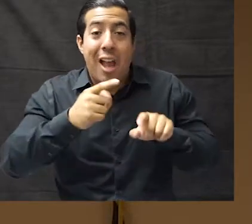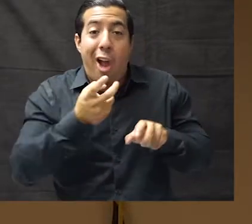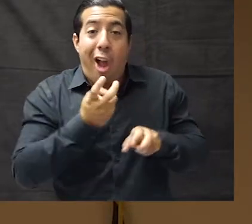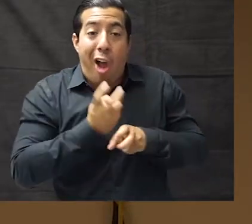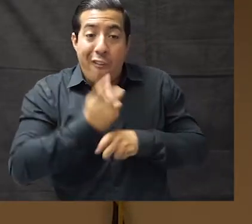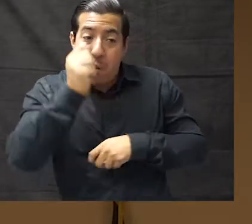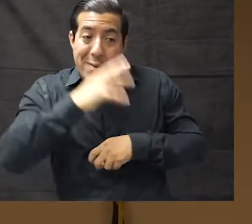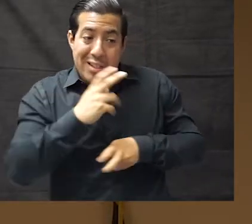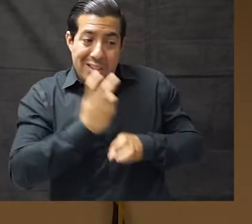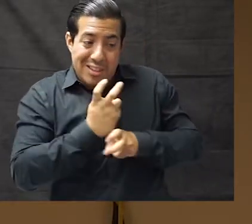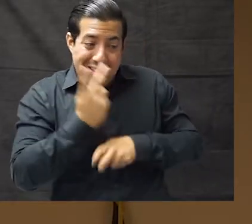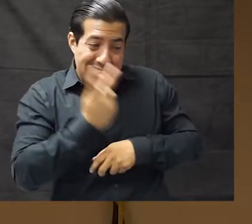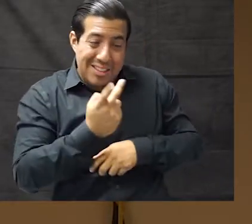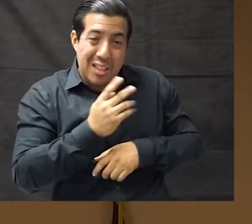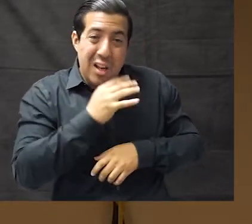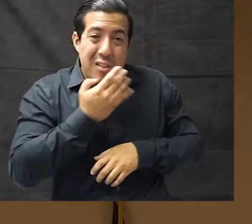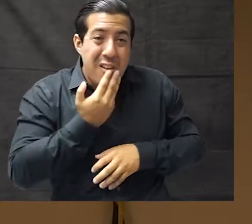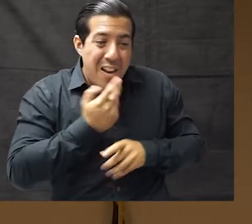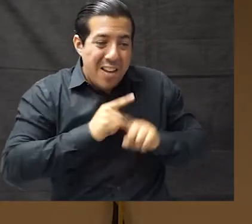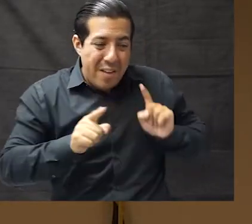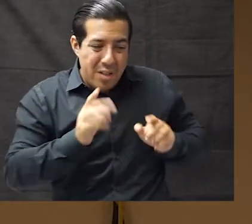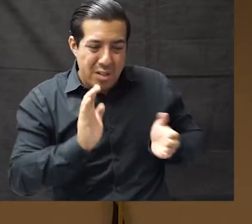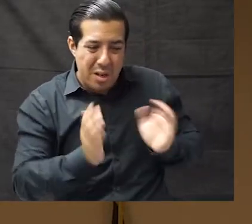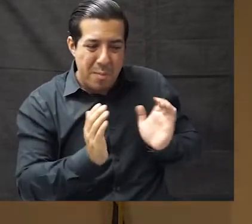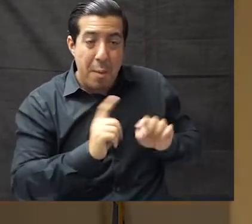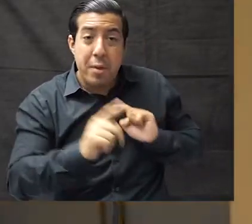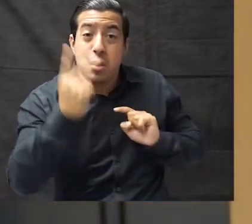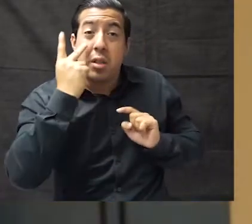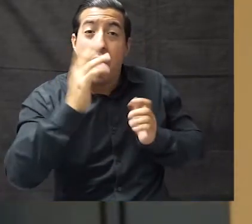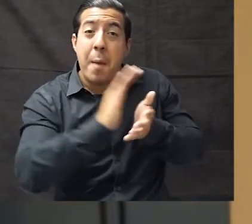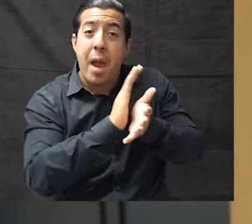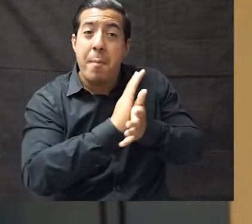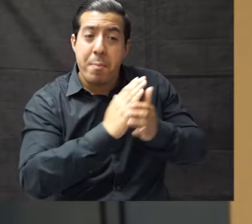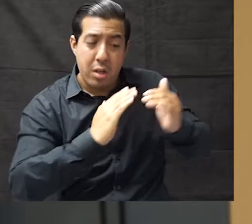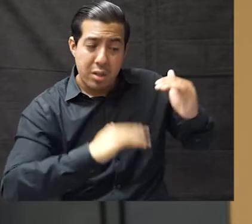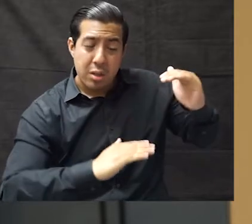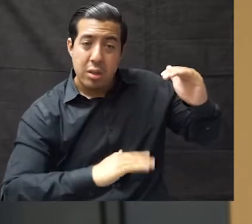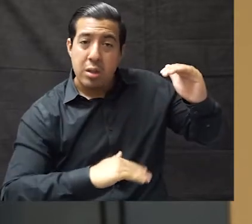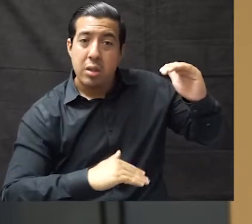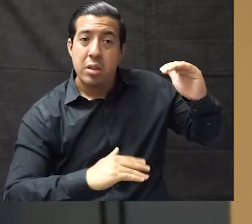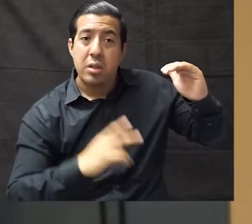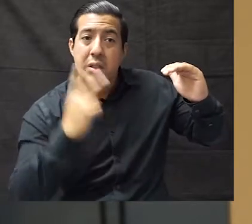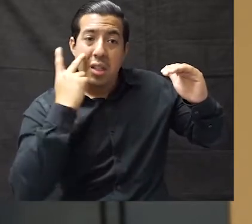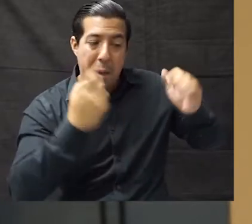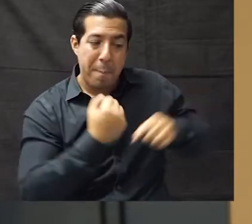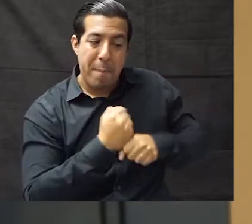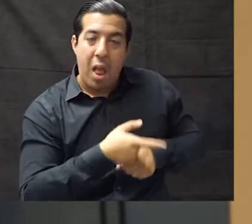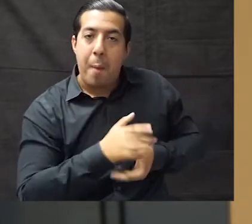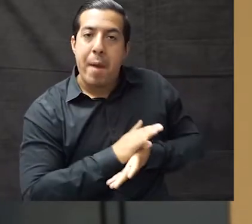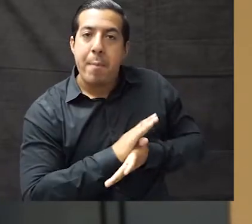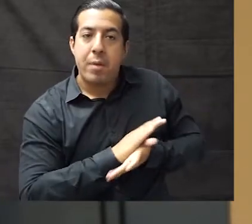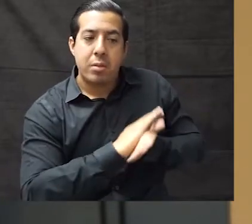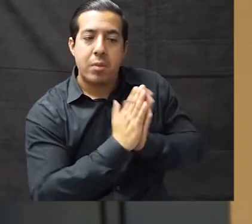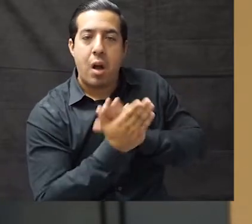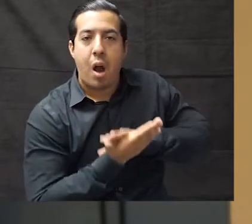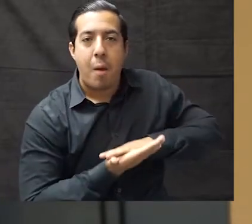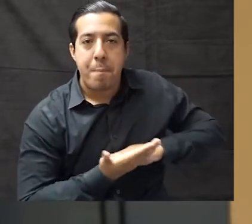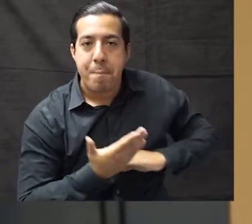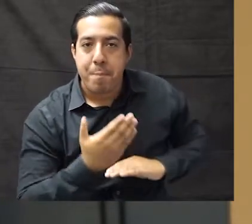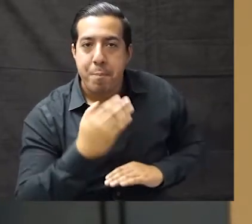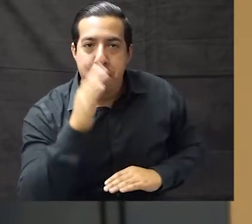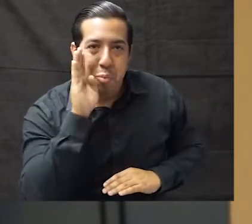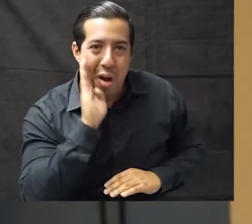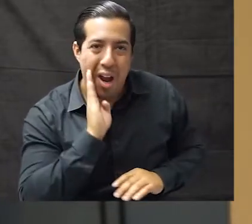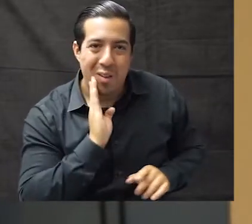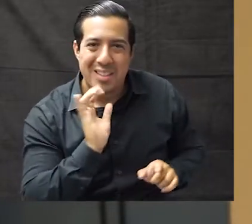saw the color change. And in an abundance of caution, they said, ooh, that's fentanyl. And then it took off from there. It was not